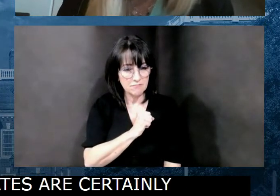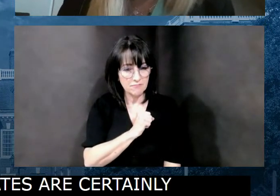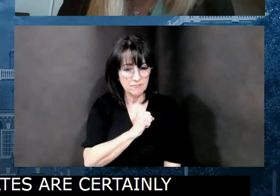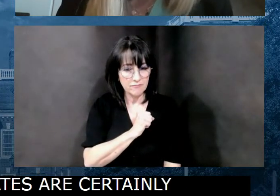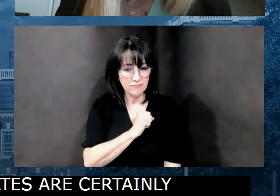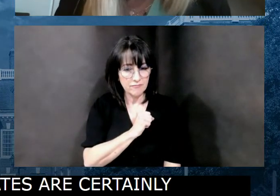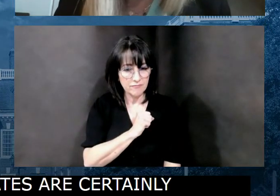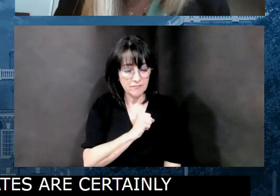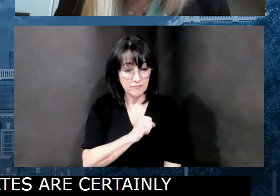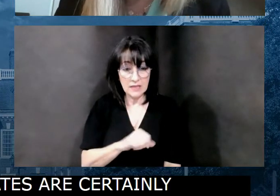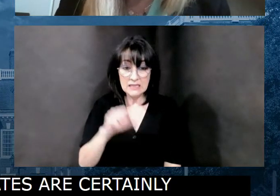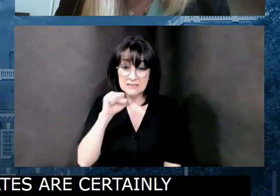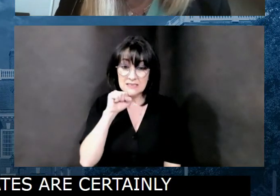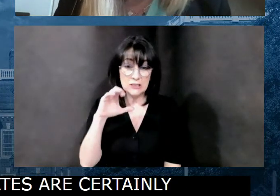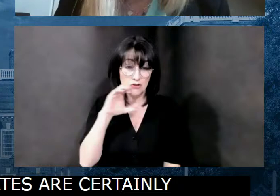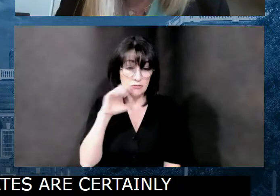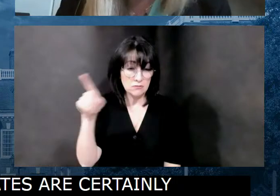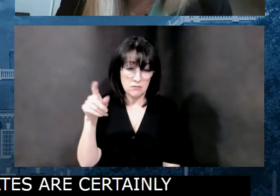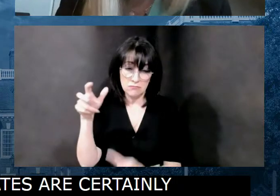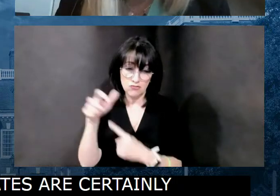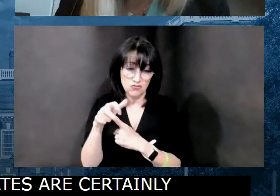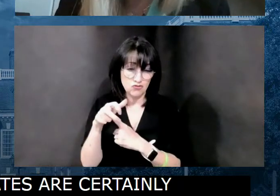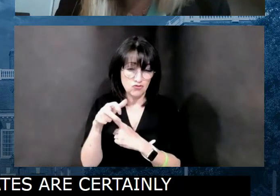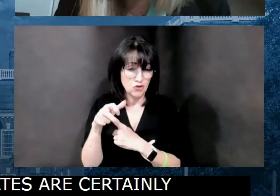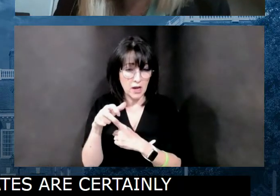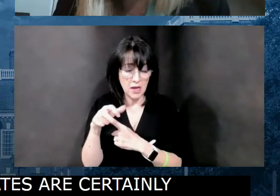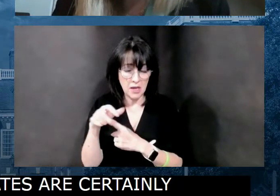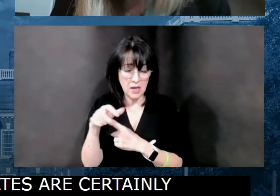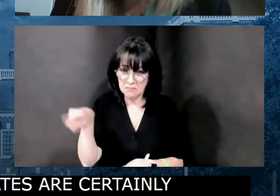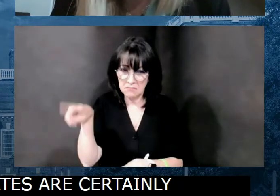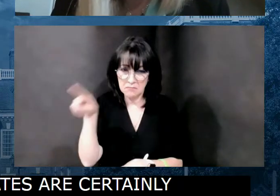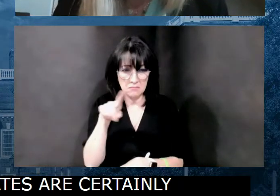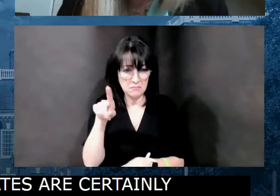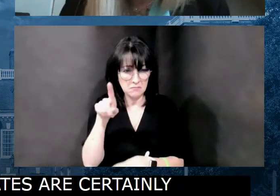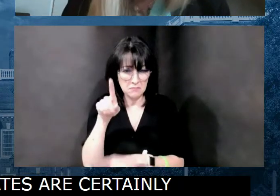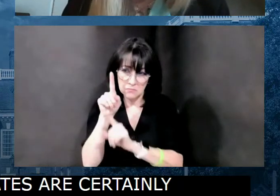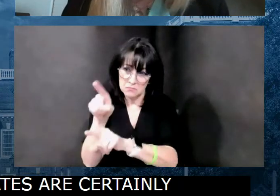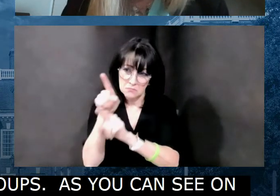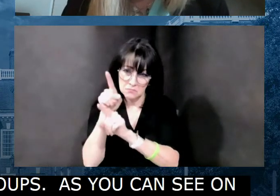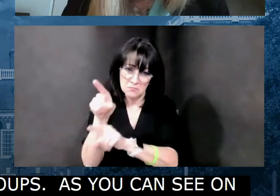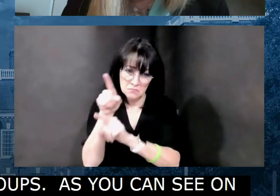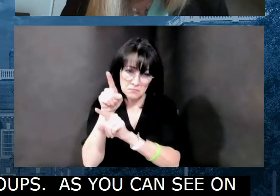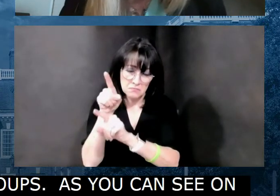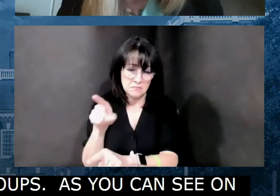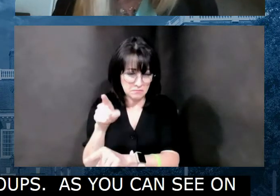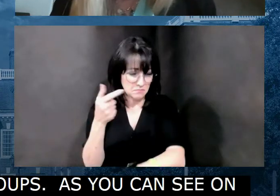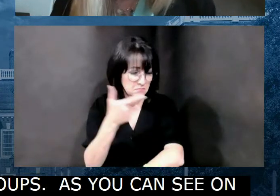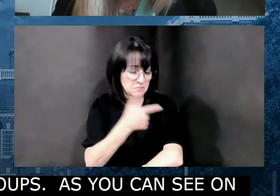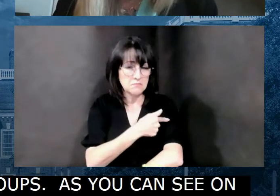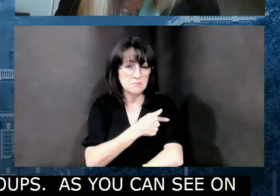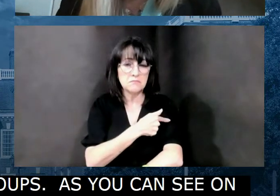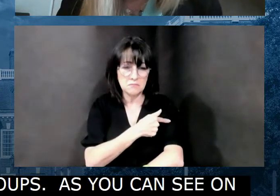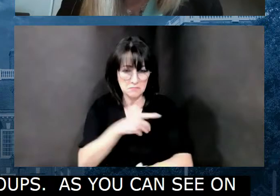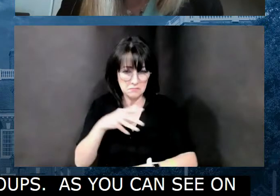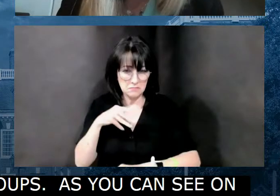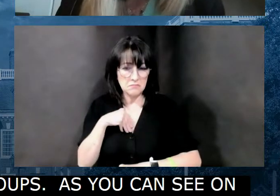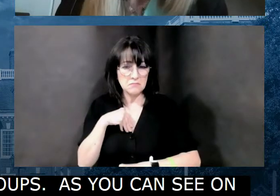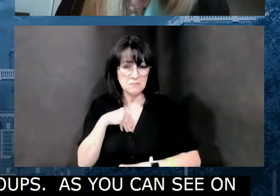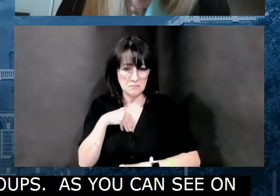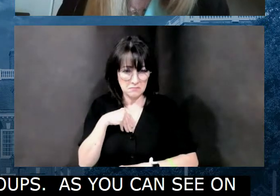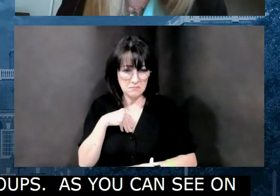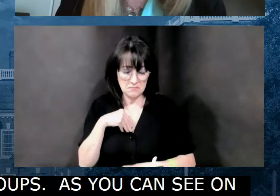our senior population has done a great job leaning into vaccination, where 90% or more have received